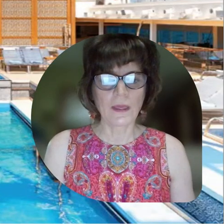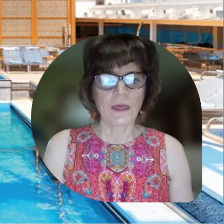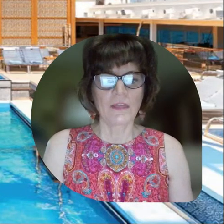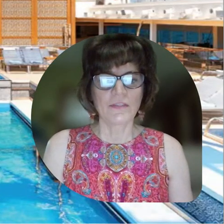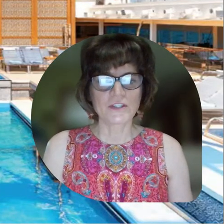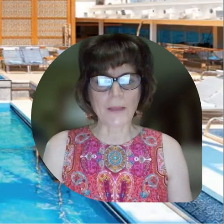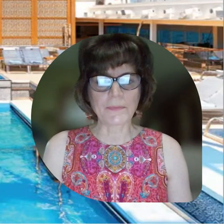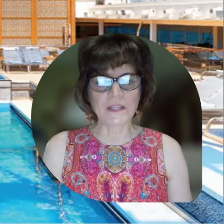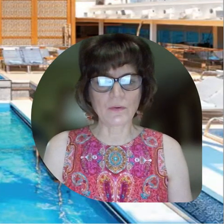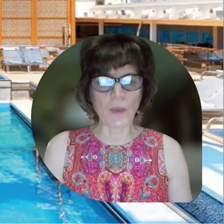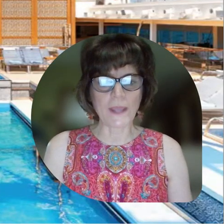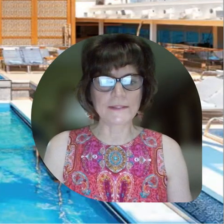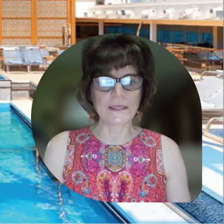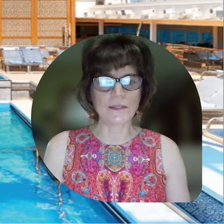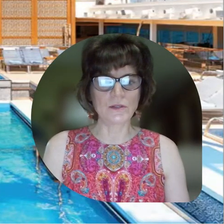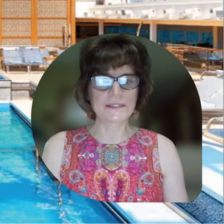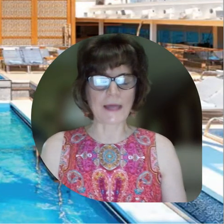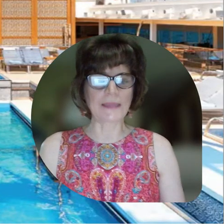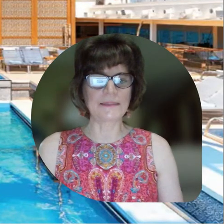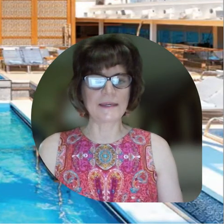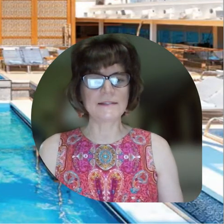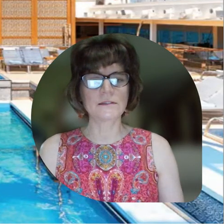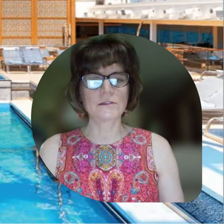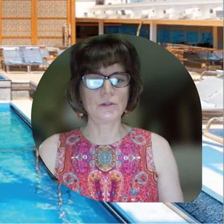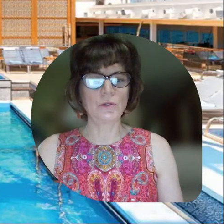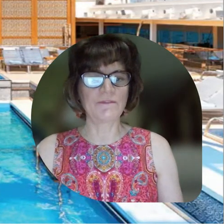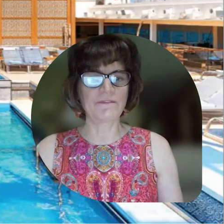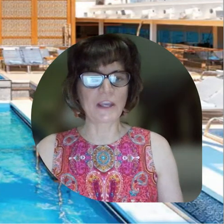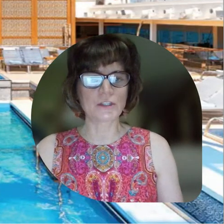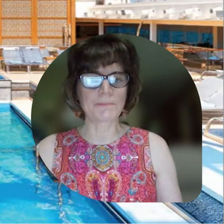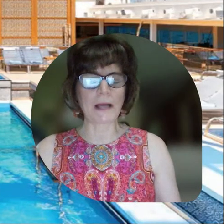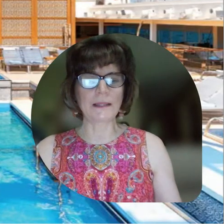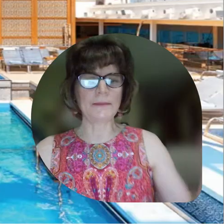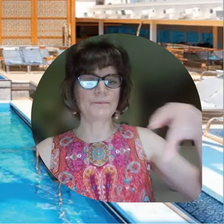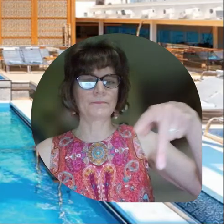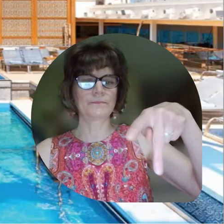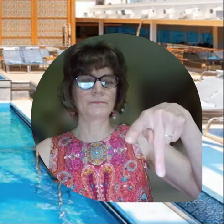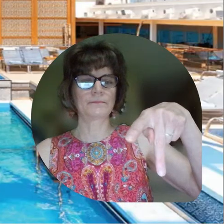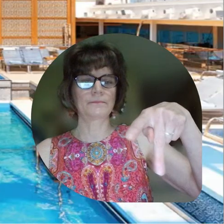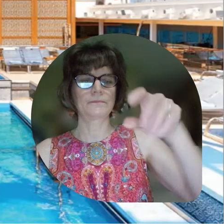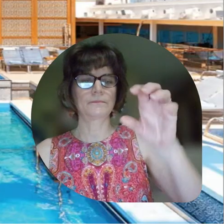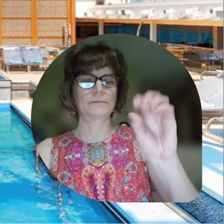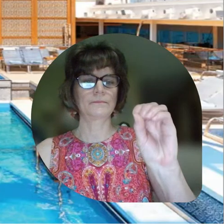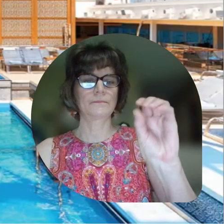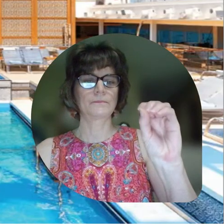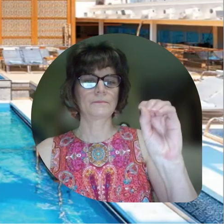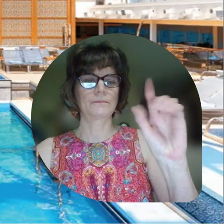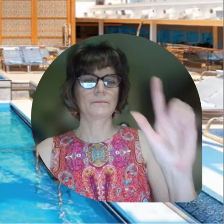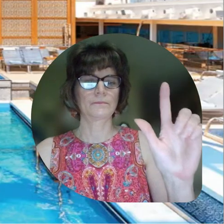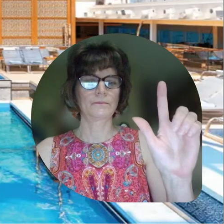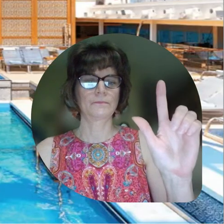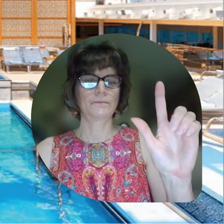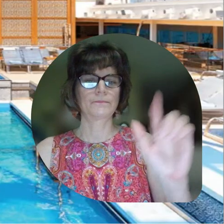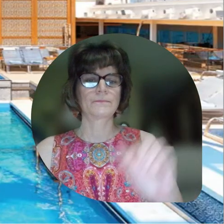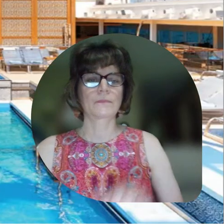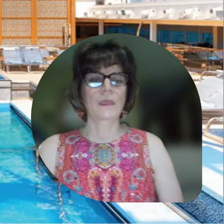Pool. There's a couple different ways that you can sign this. You can finger spell it.